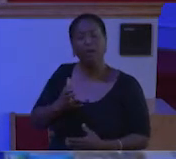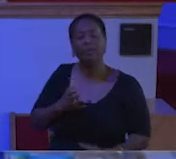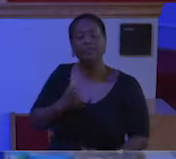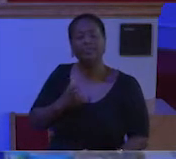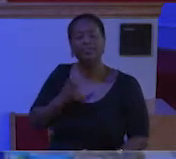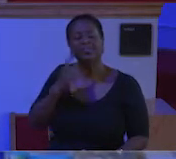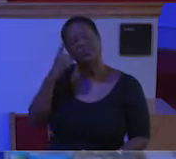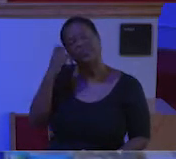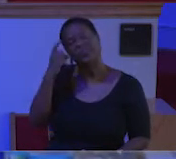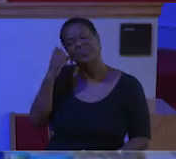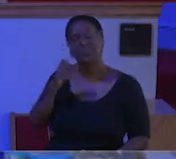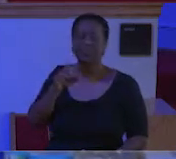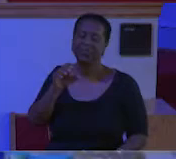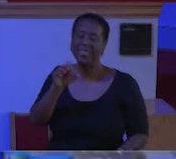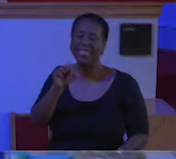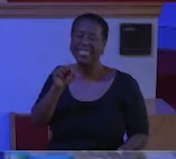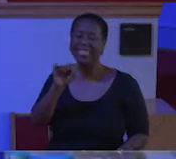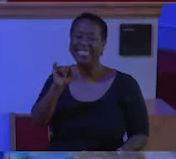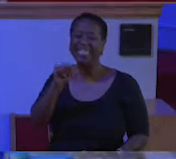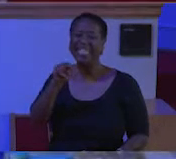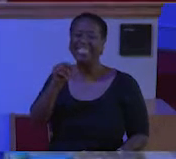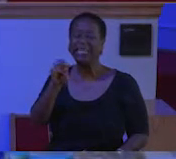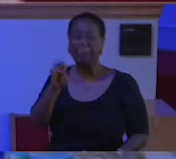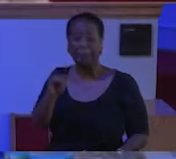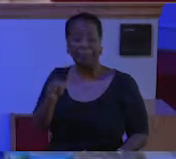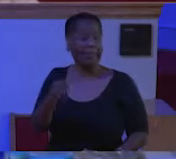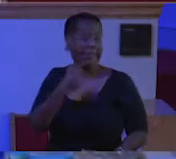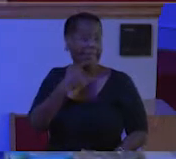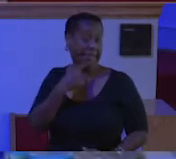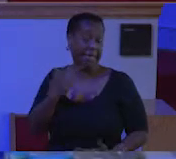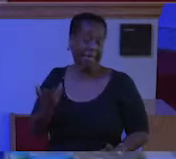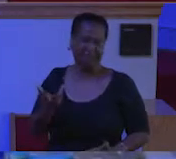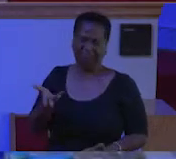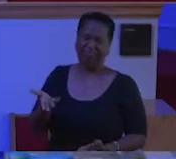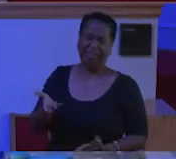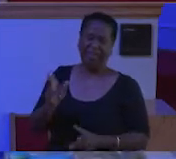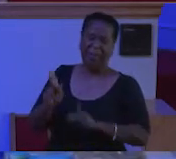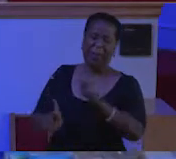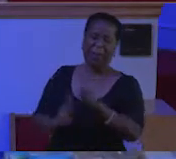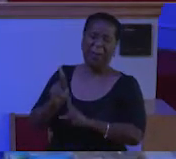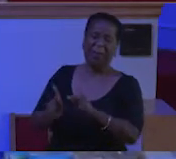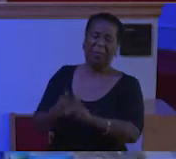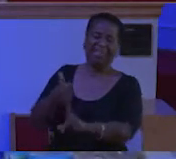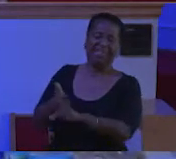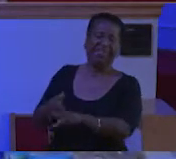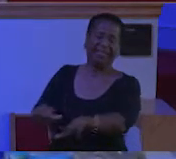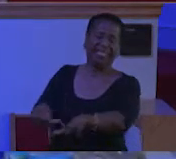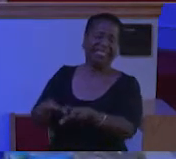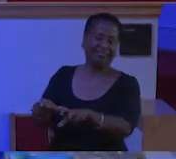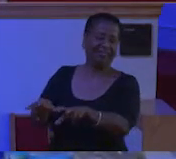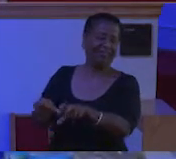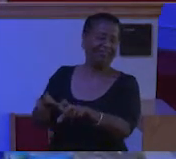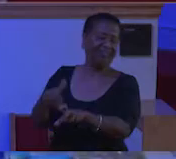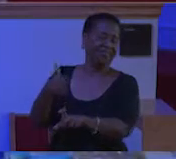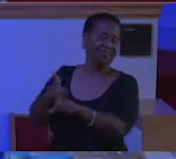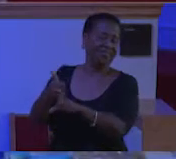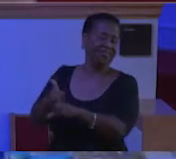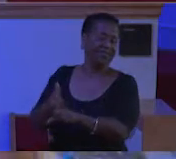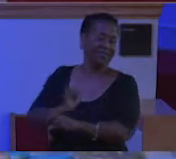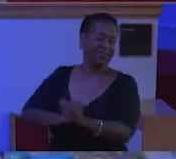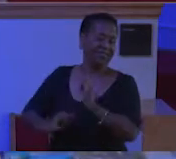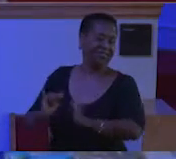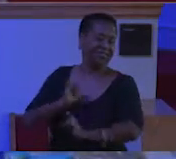cynicism, which says in essence that people are only self-motivated. The